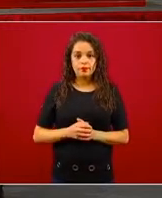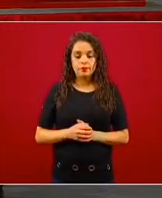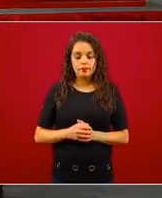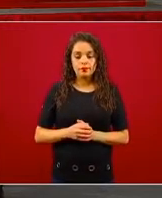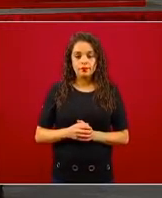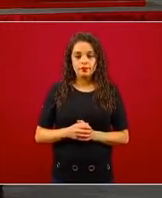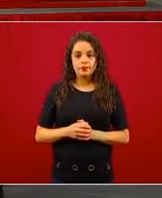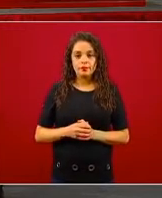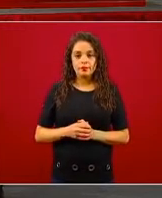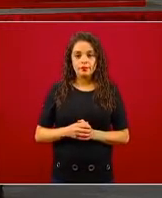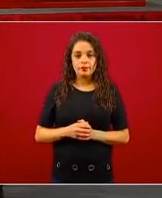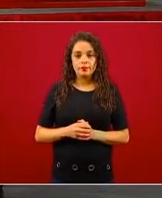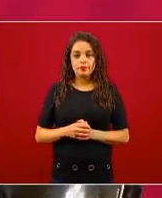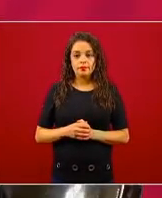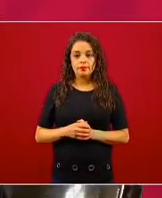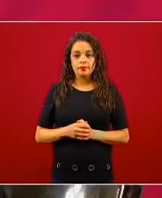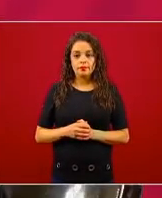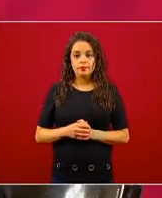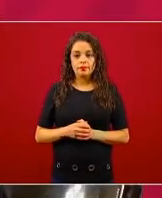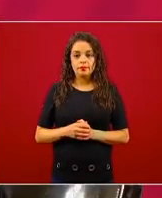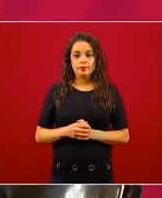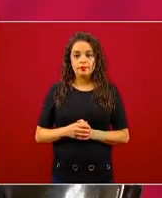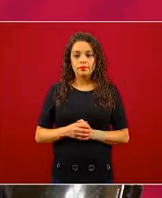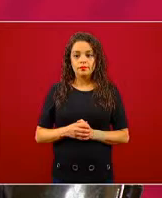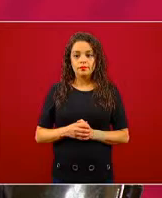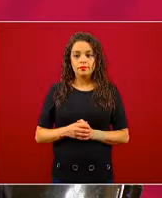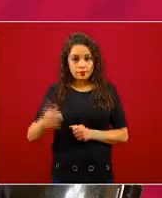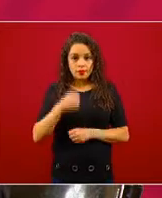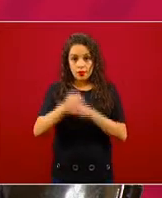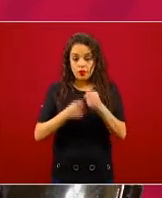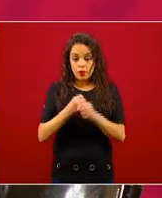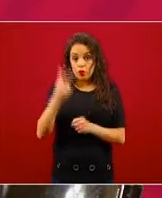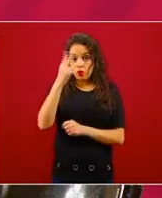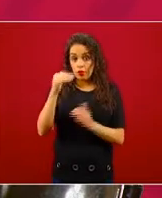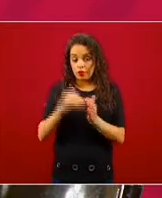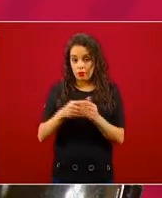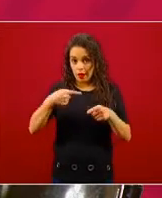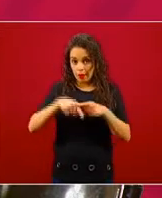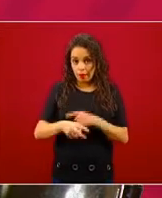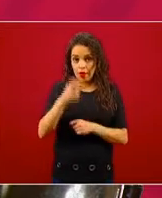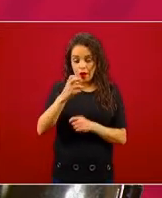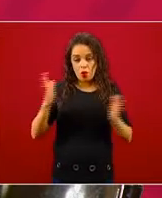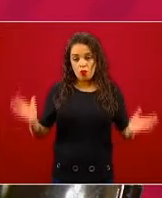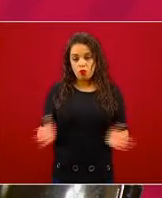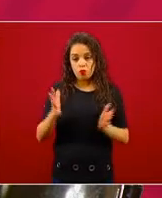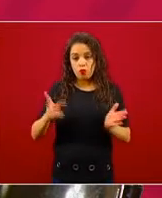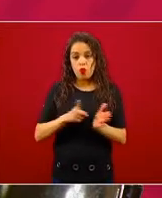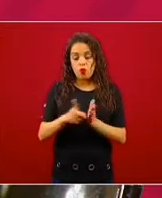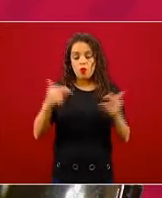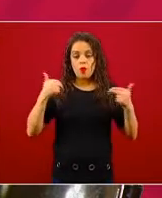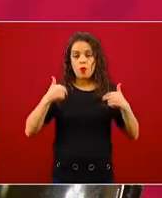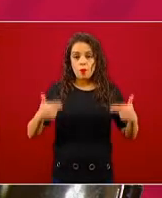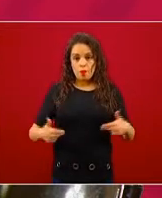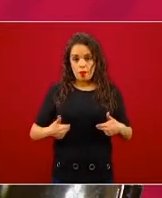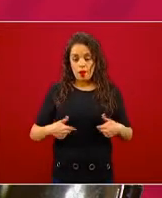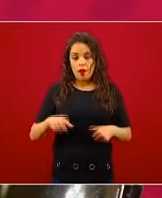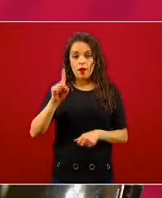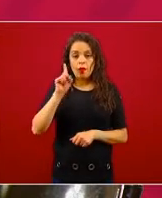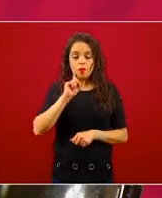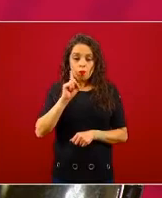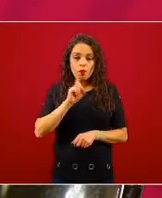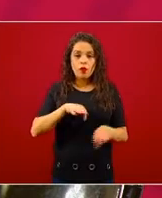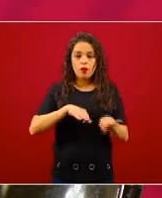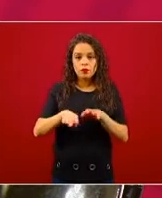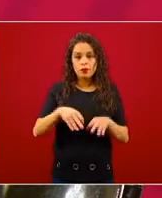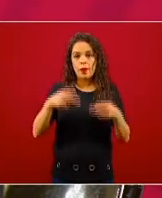C-A-C-E-H, which en el año 2000. by its Desde ahí ha acronym is known as promovido los CASIC, and derechos that was in humanos y laborales de las 2000. trabajadoras del hogar She has y llevó promoted a